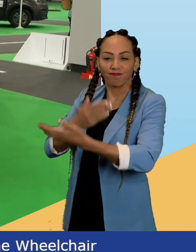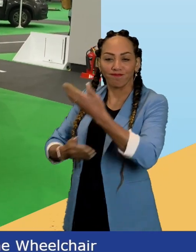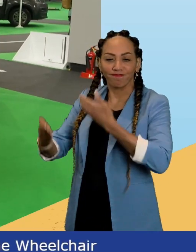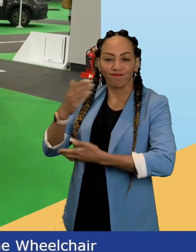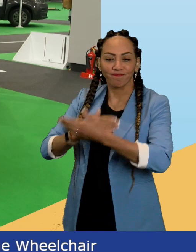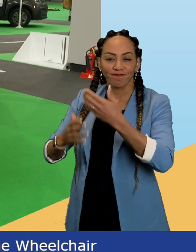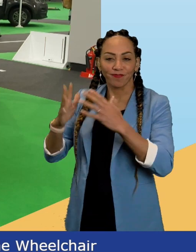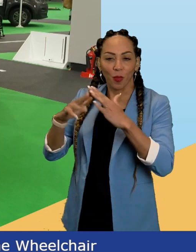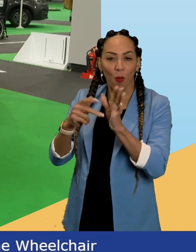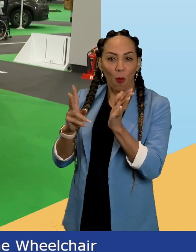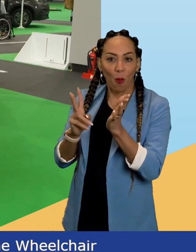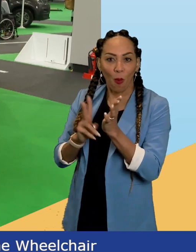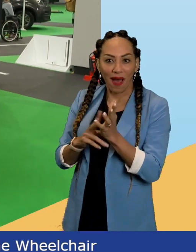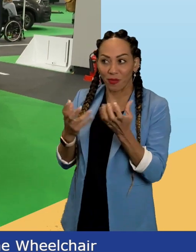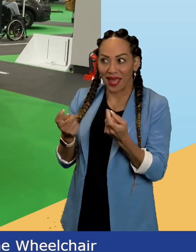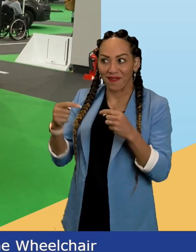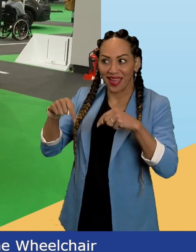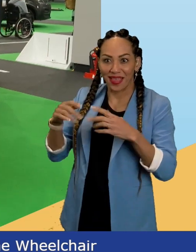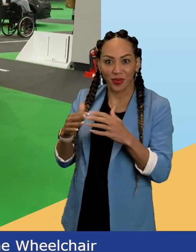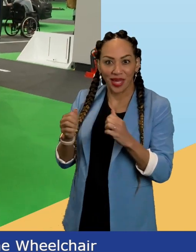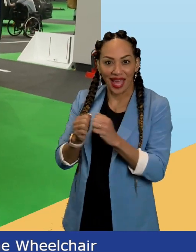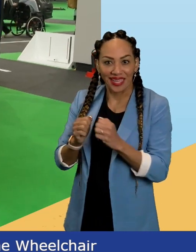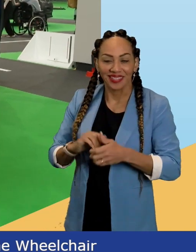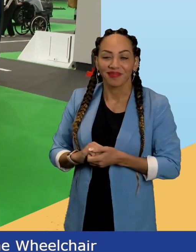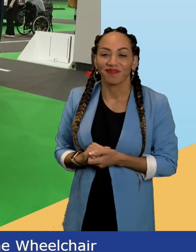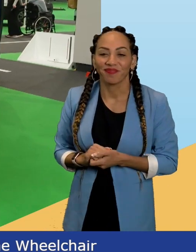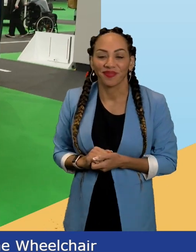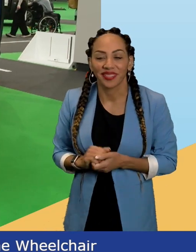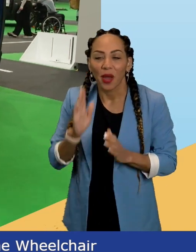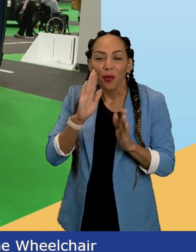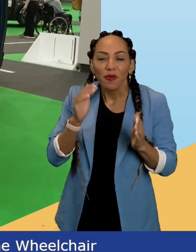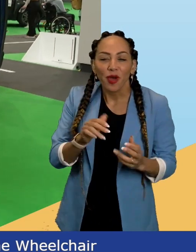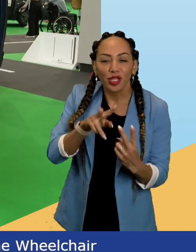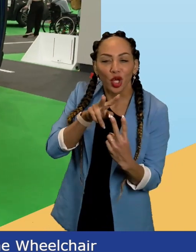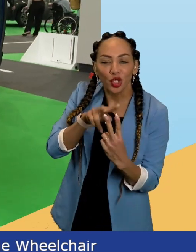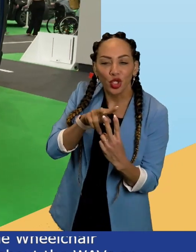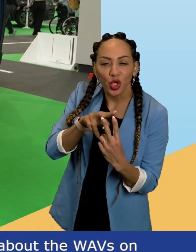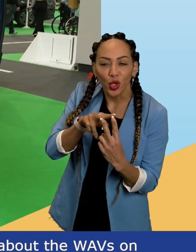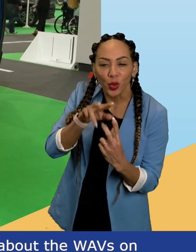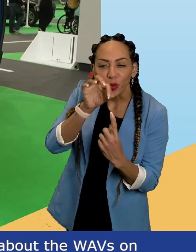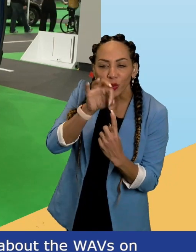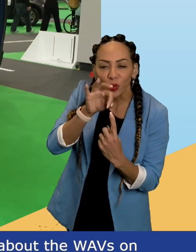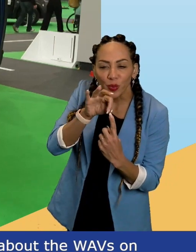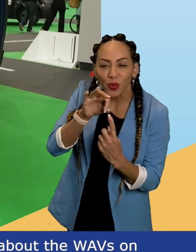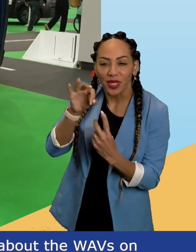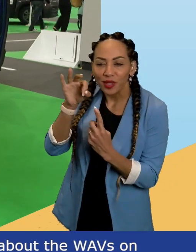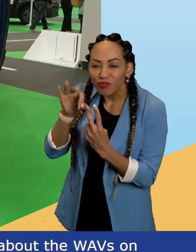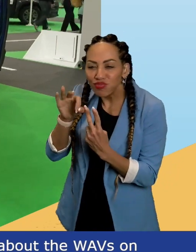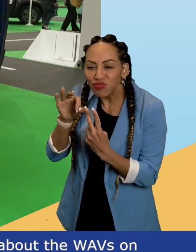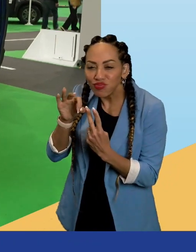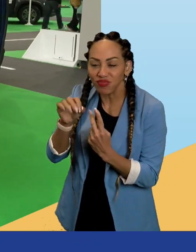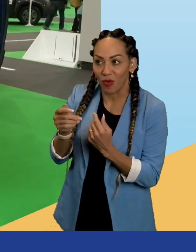WAVs that we have on display here this weekend. Then we're going to look at two in particular and go into a little bit more detail about WAVs and what they can